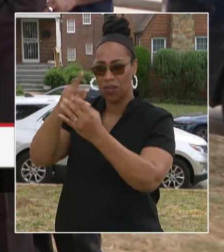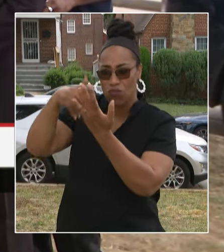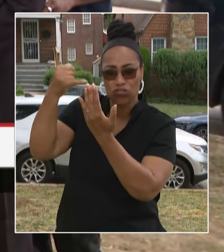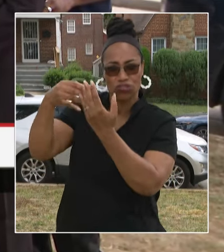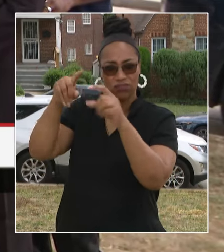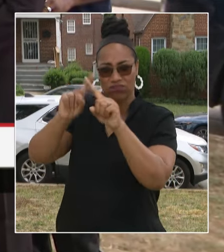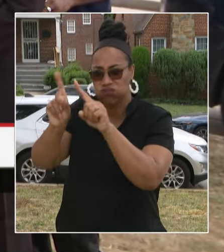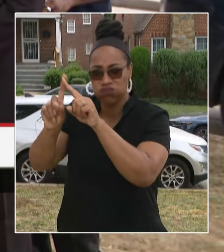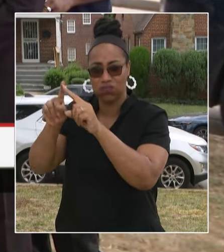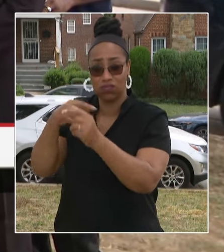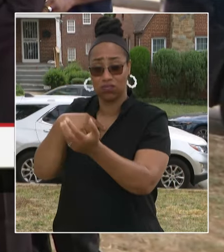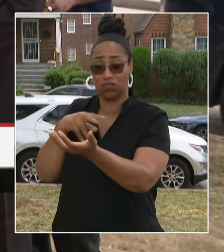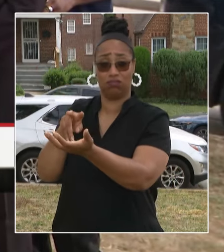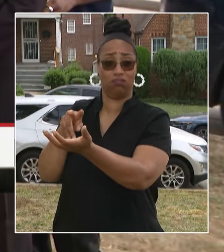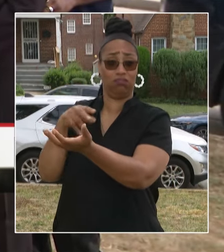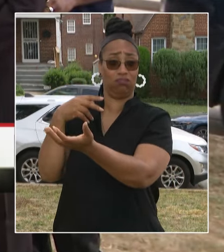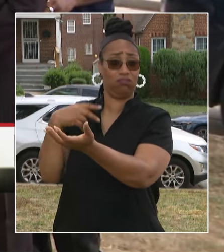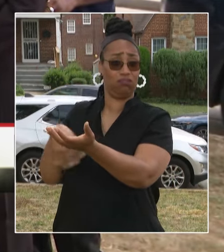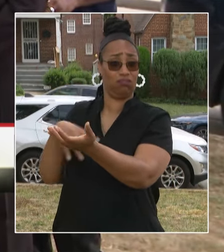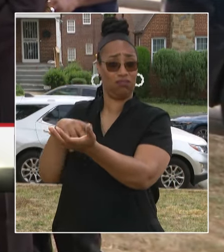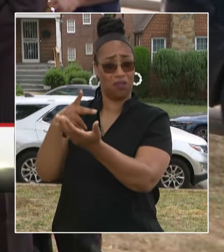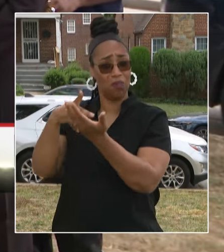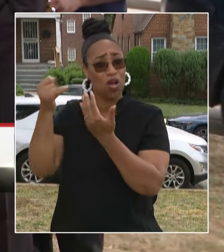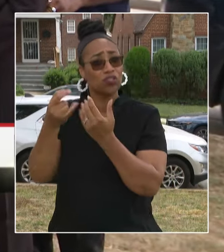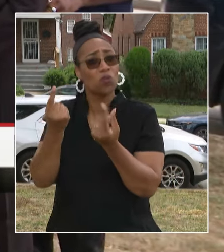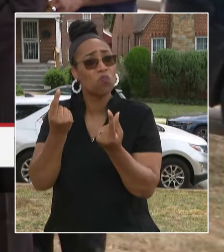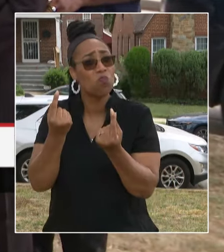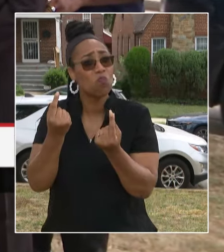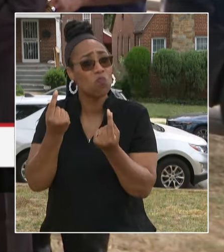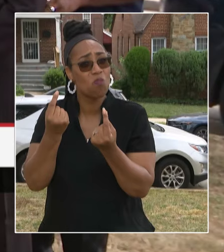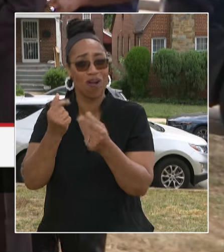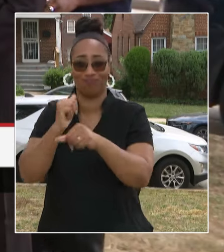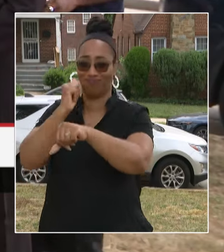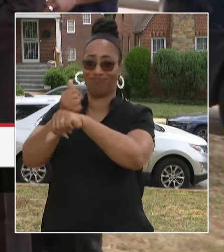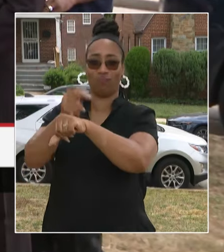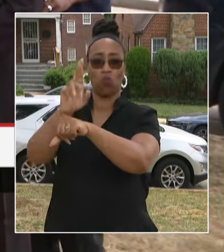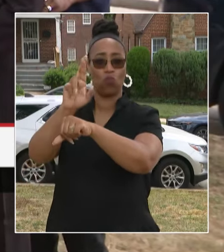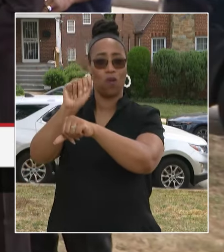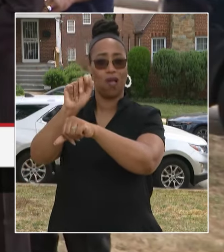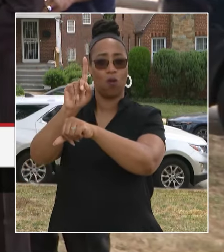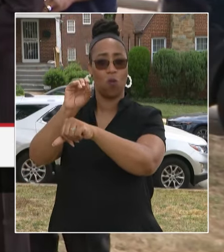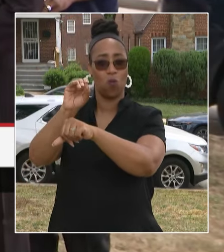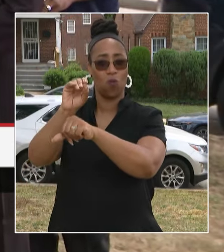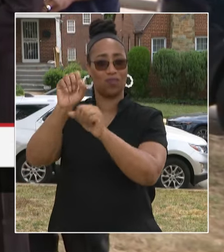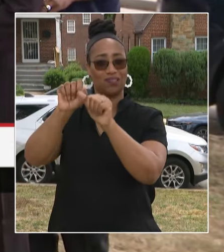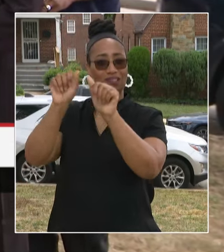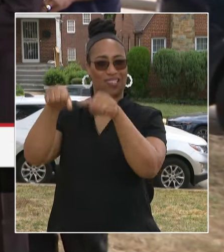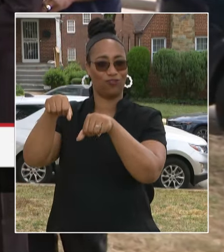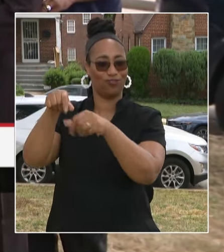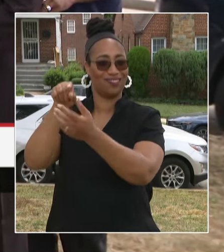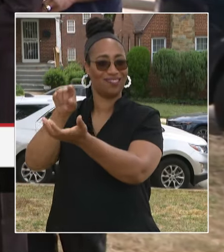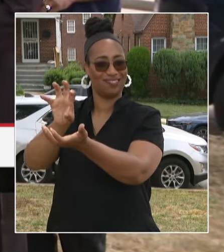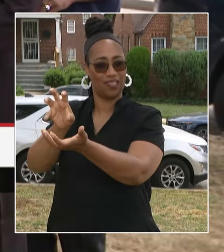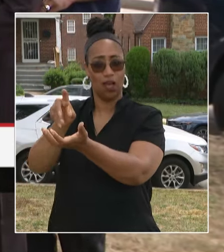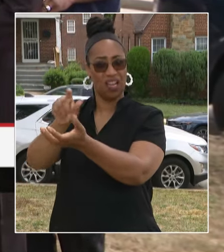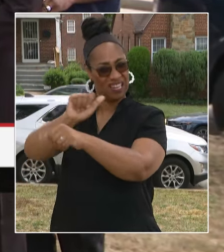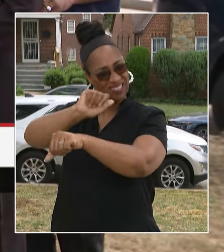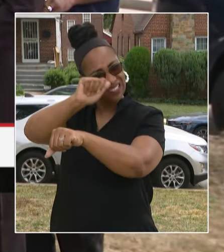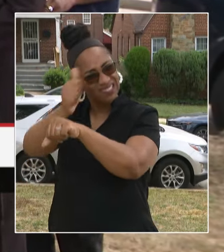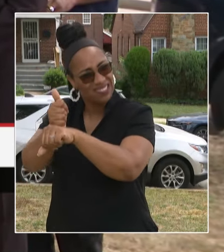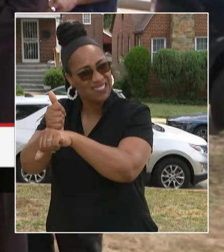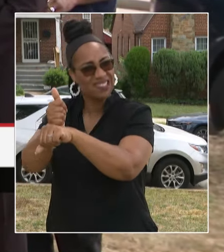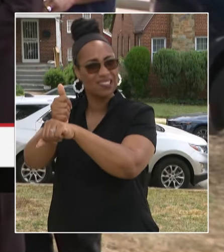project was putting together the first radio station, and that radio station, they did get together, and they got 1 hour to, approved to